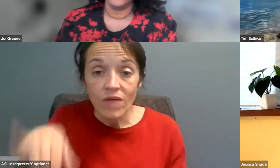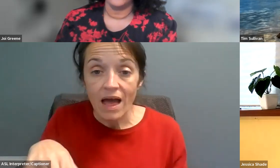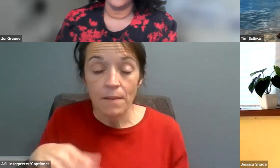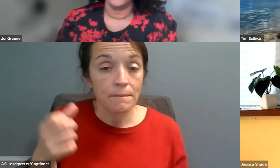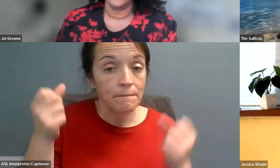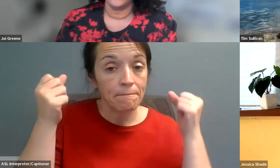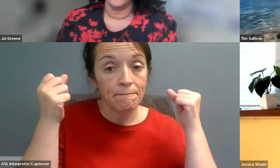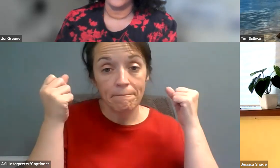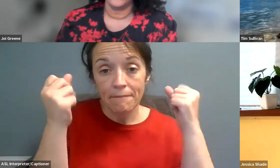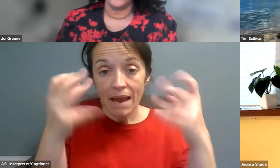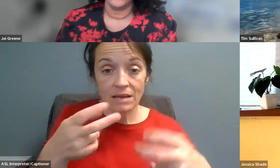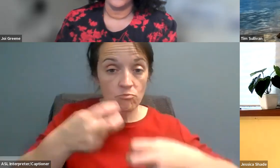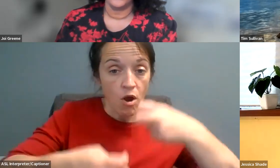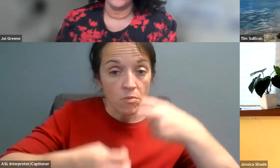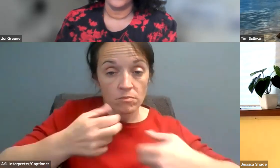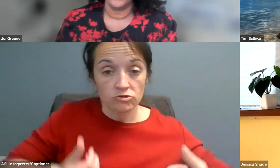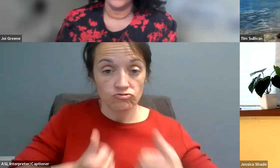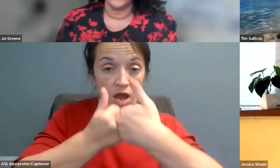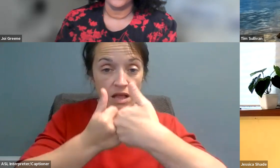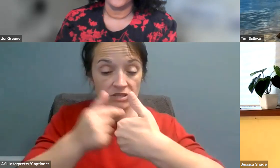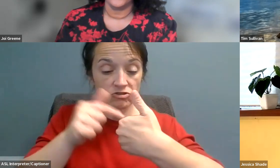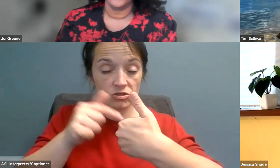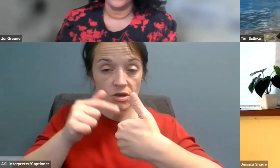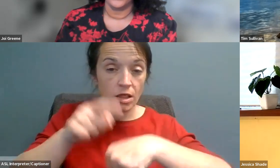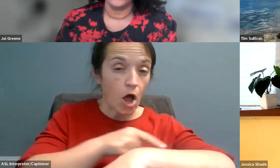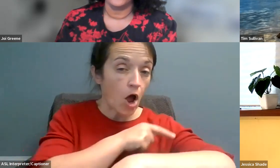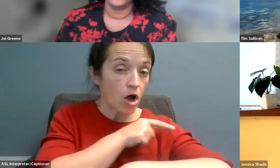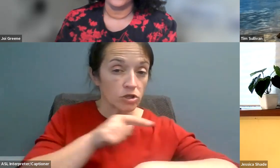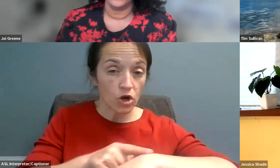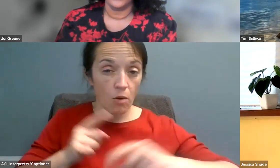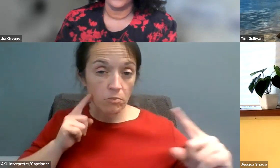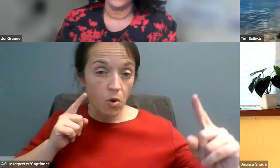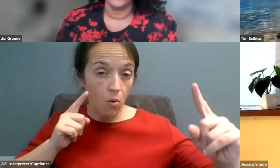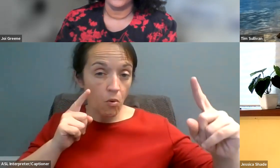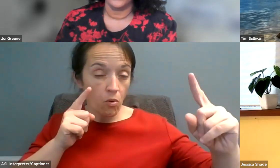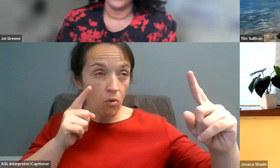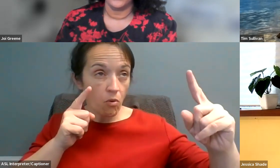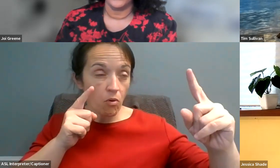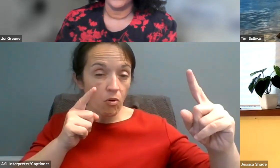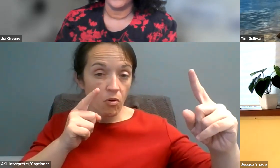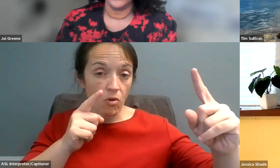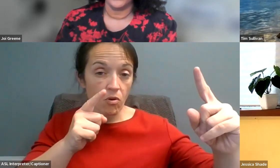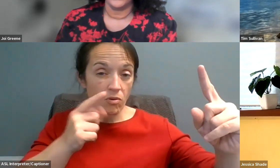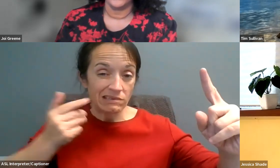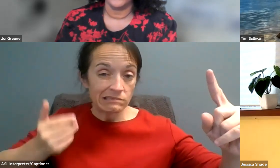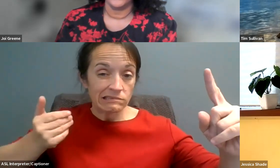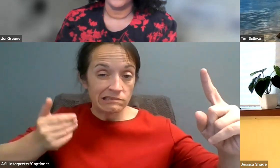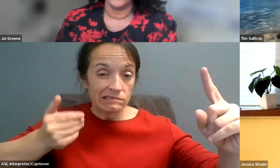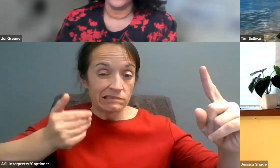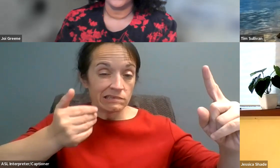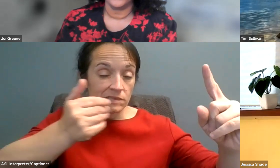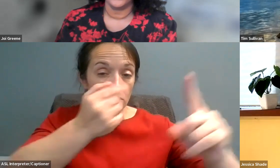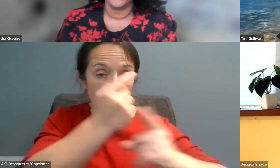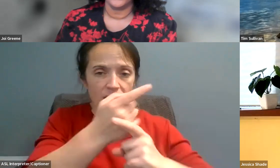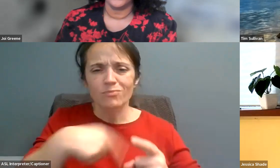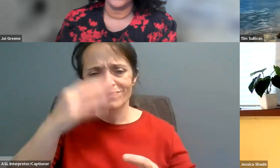things that you're tackling do take years and years to address. So,